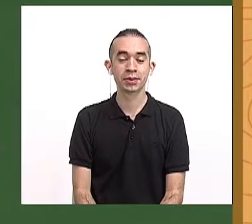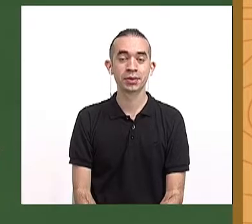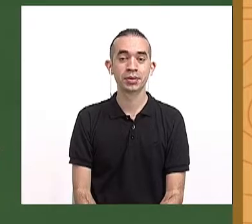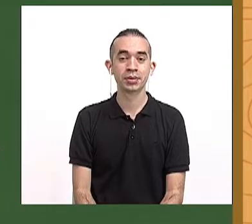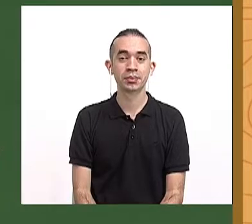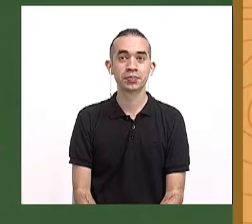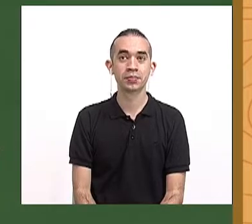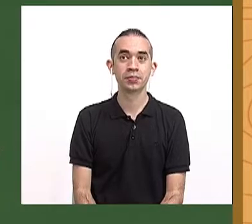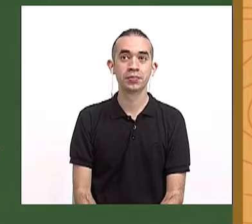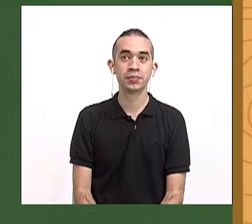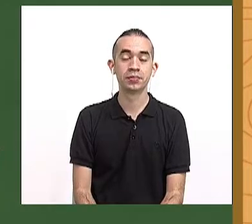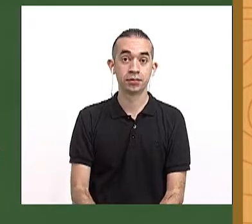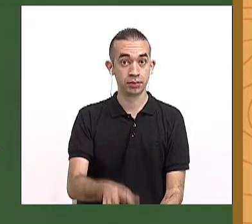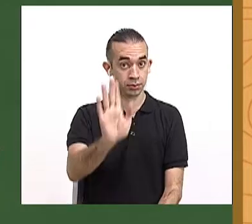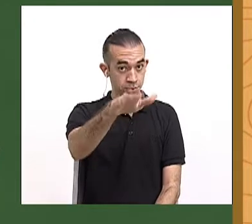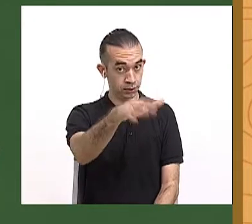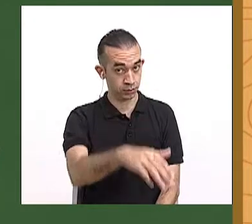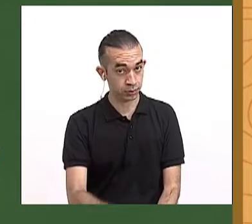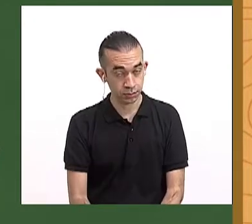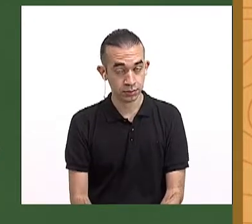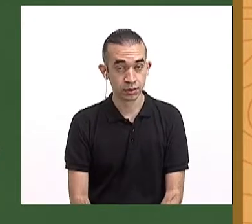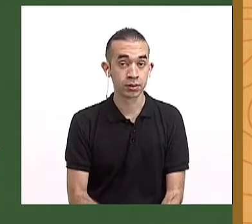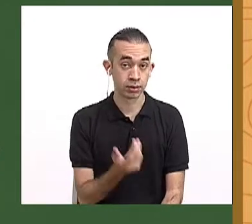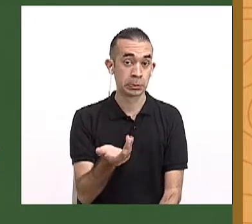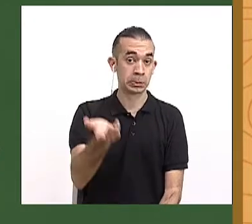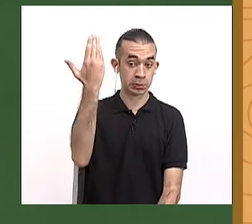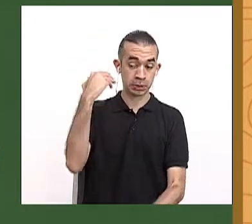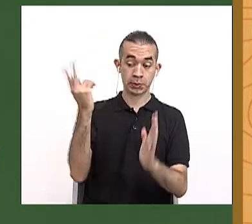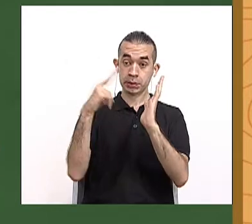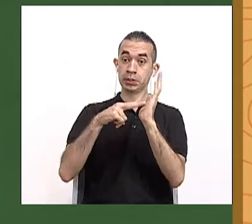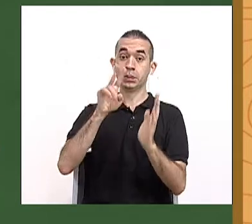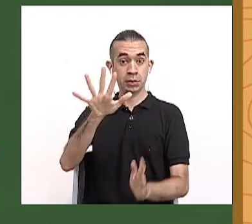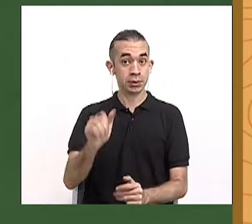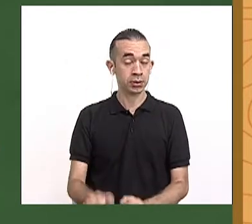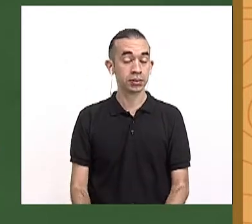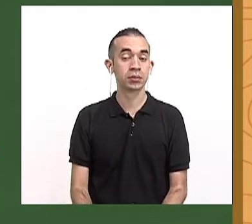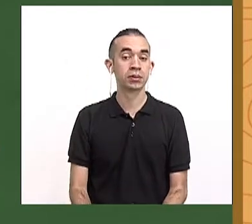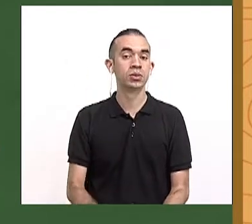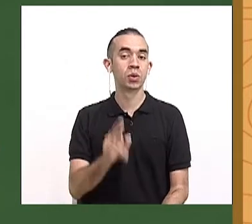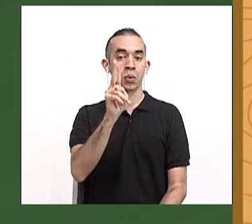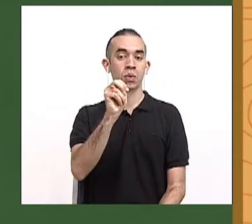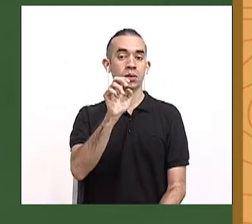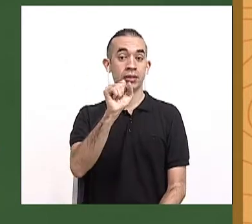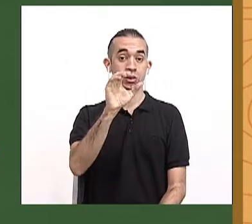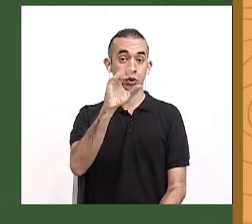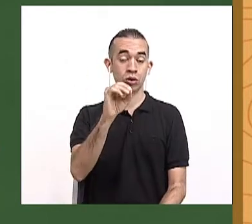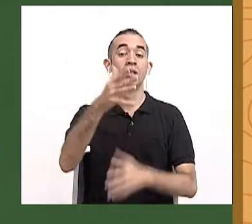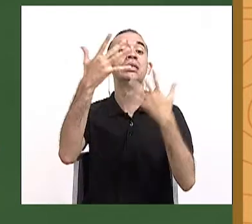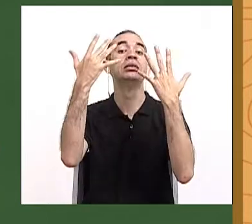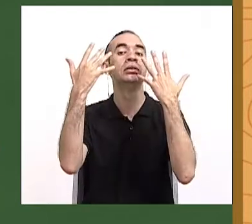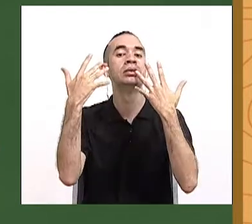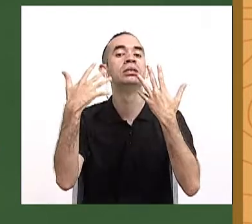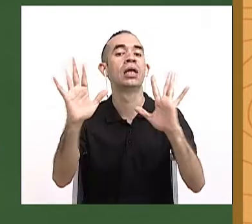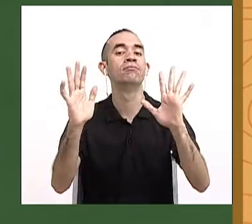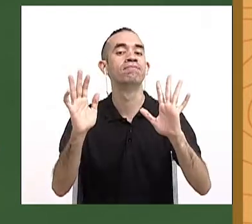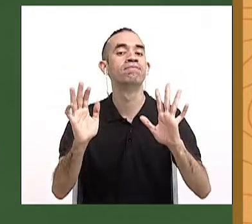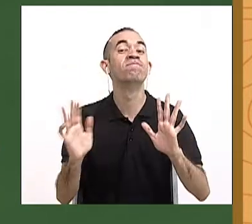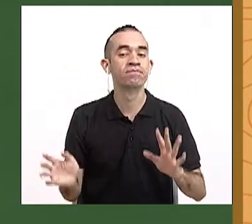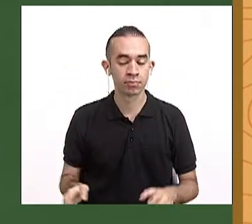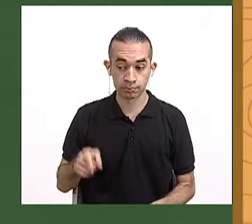It says, did you know that in 2005, UNESCO declared Oxfordine and Ox cards